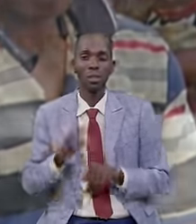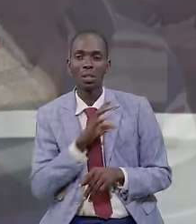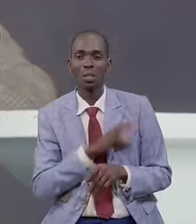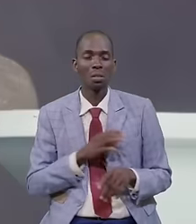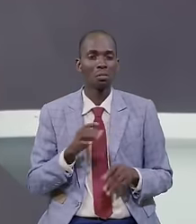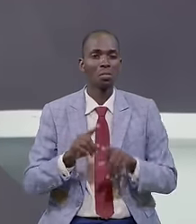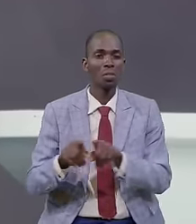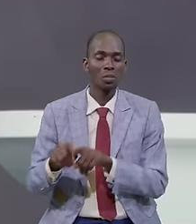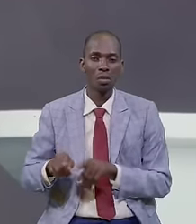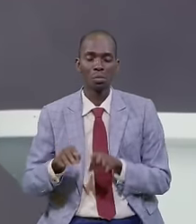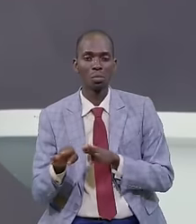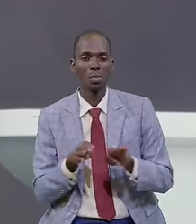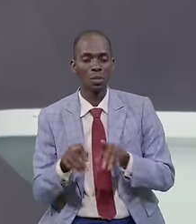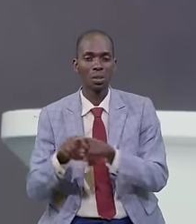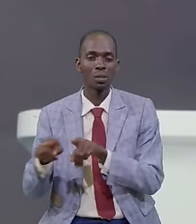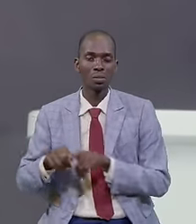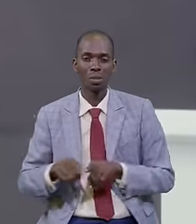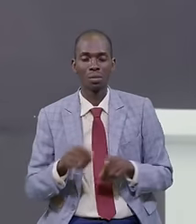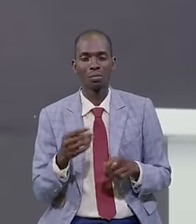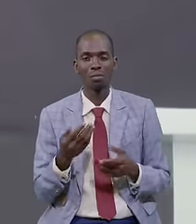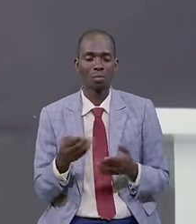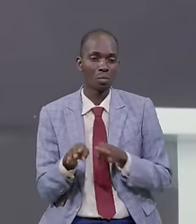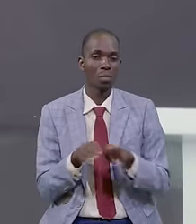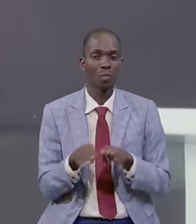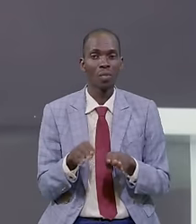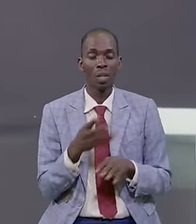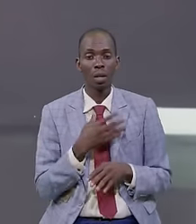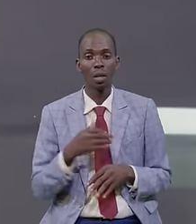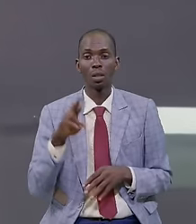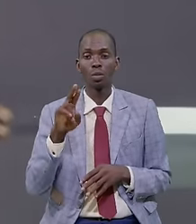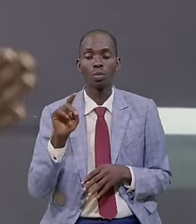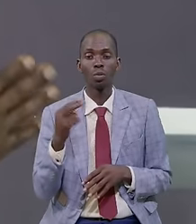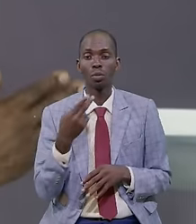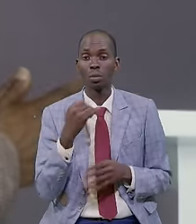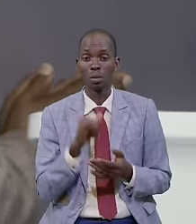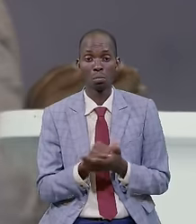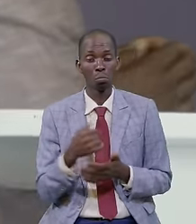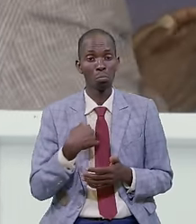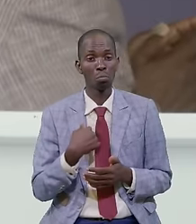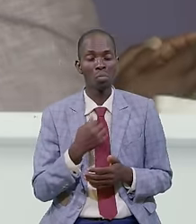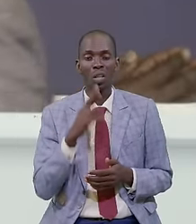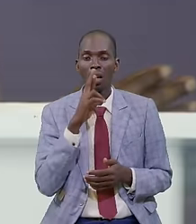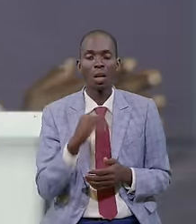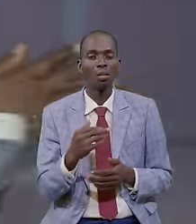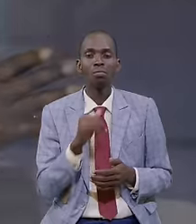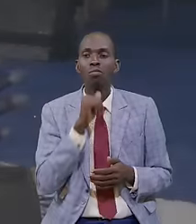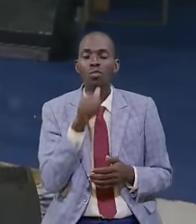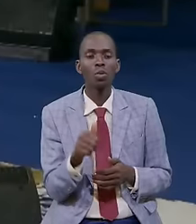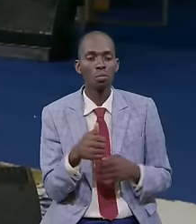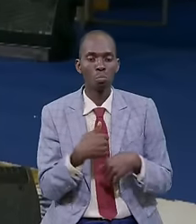different behavior. And Ruth said, no, I'm not cut out to be like them.